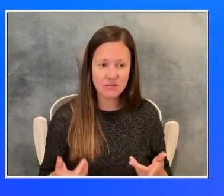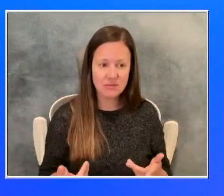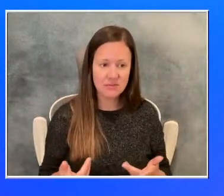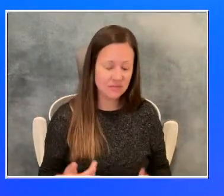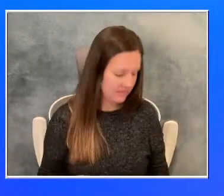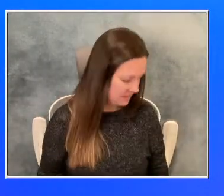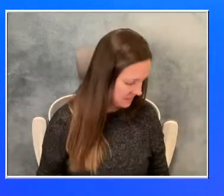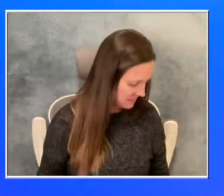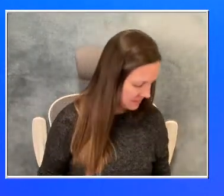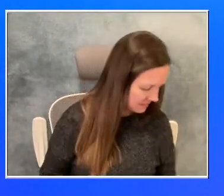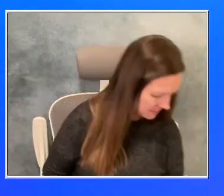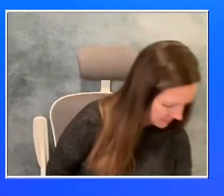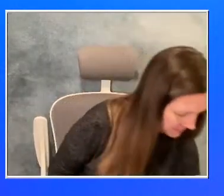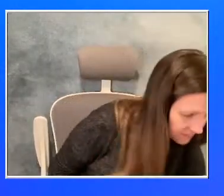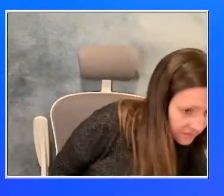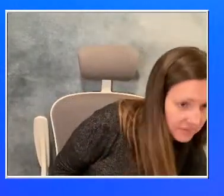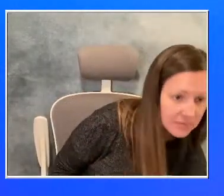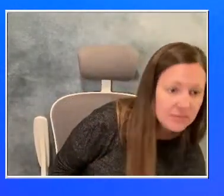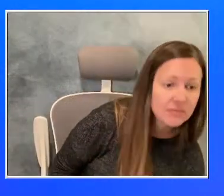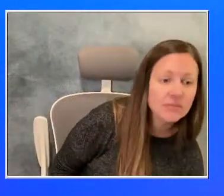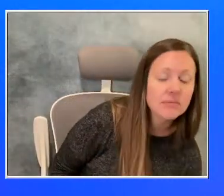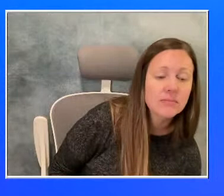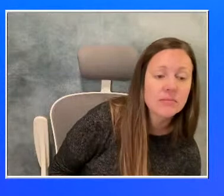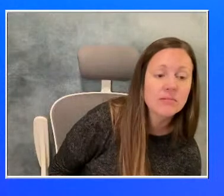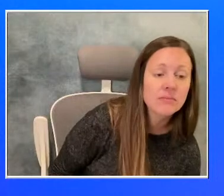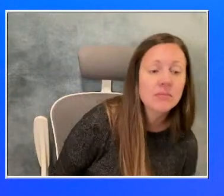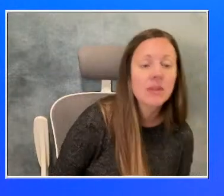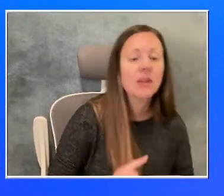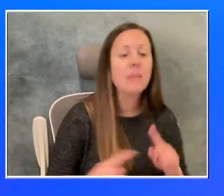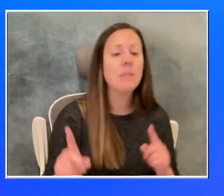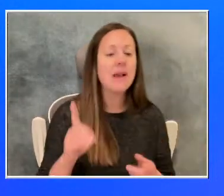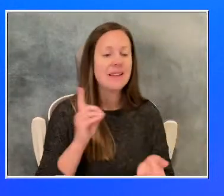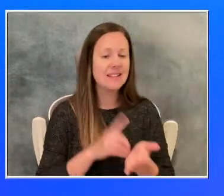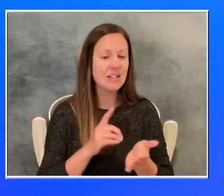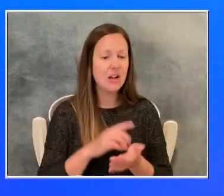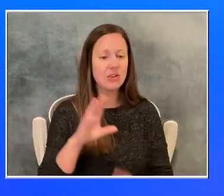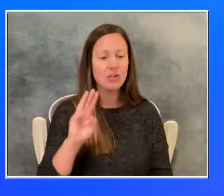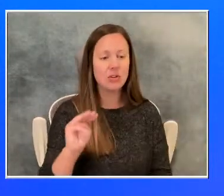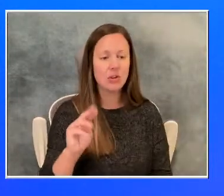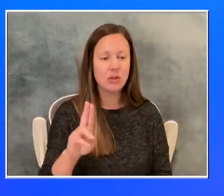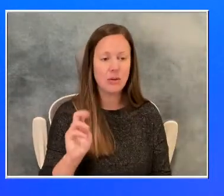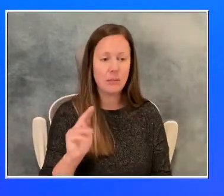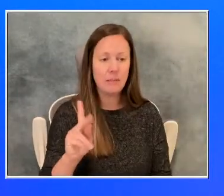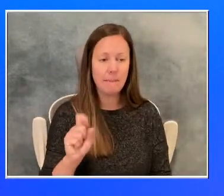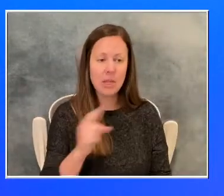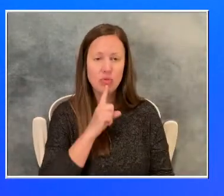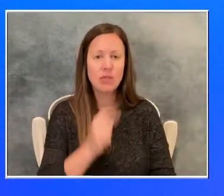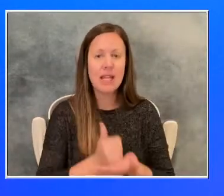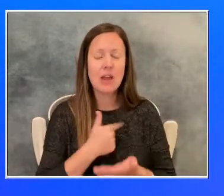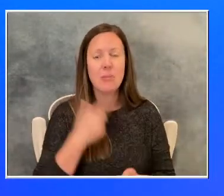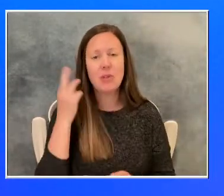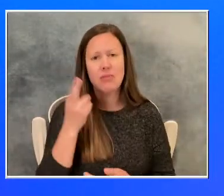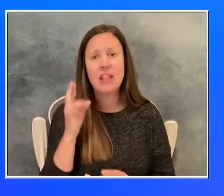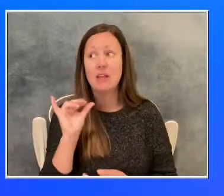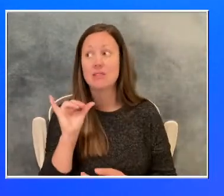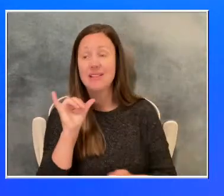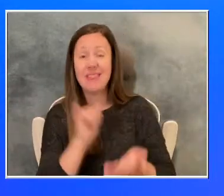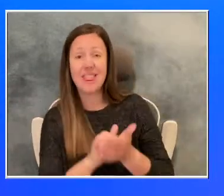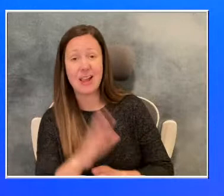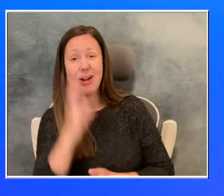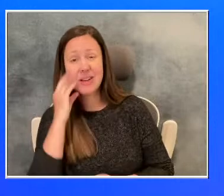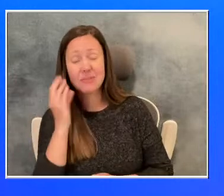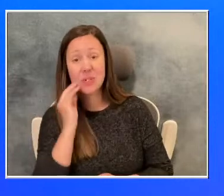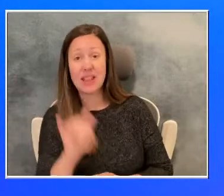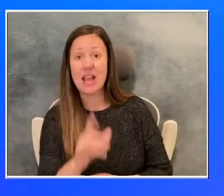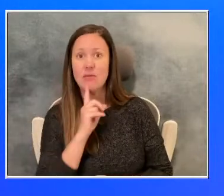but Dr. Monks helped me realize that's what you're experiencing. This is a process, and she was wonderful.